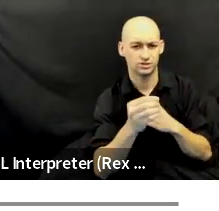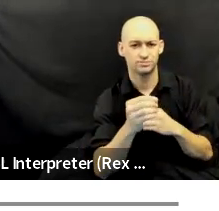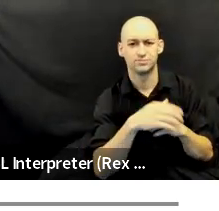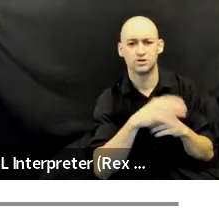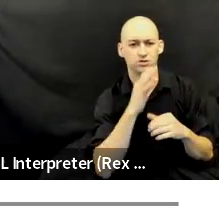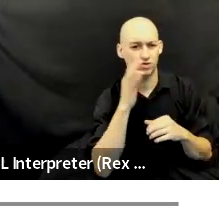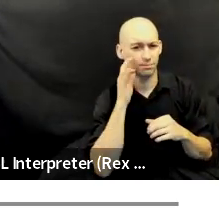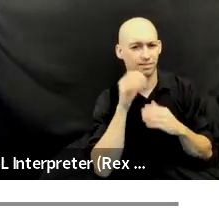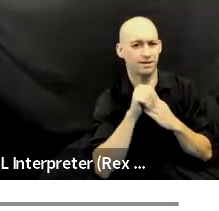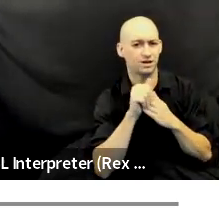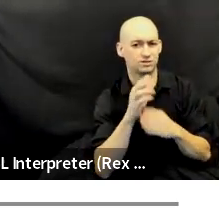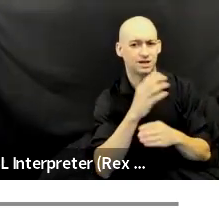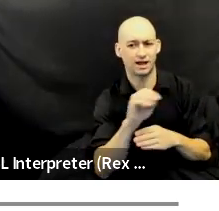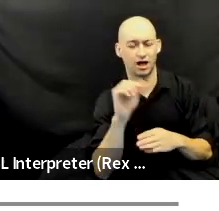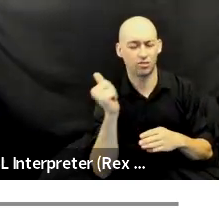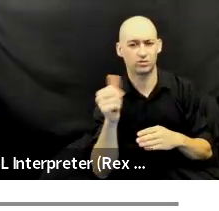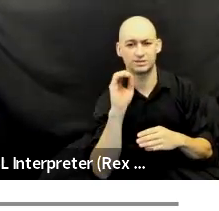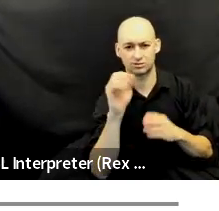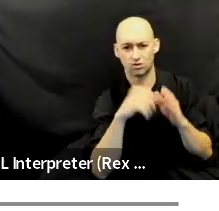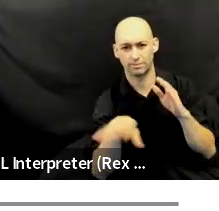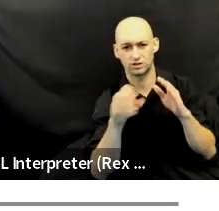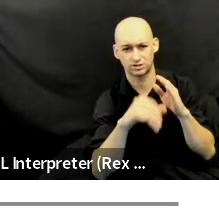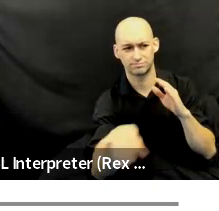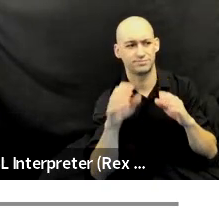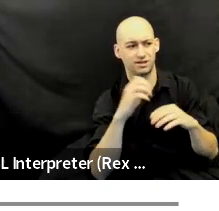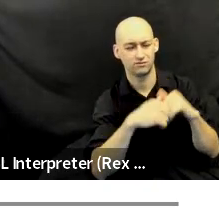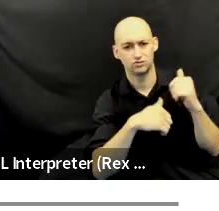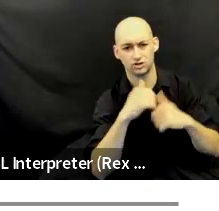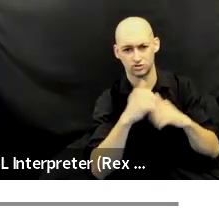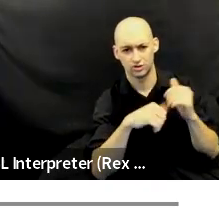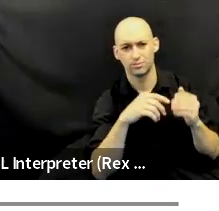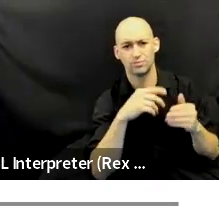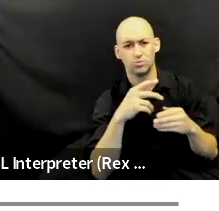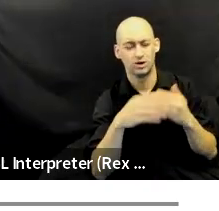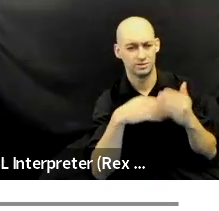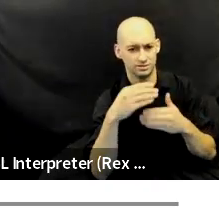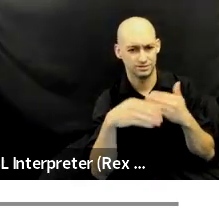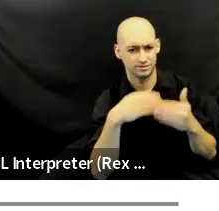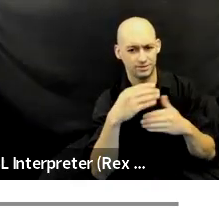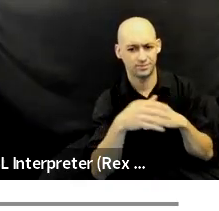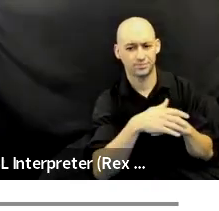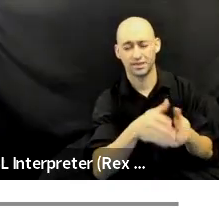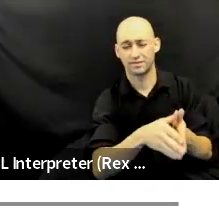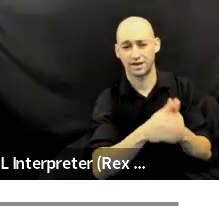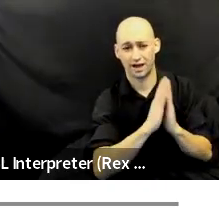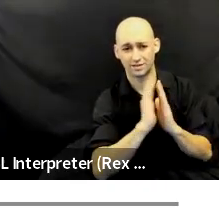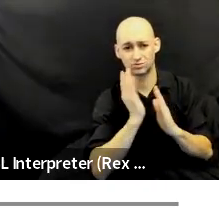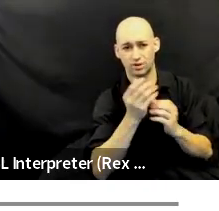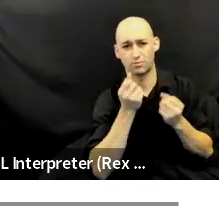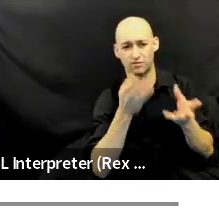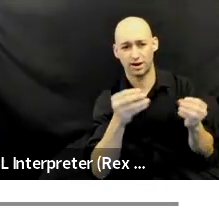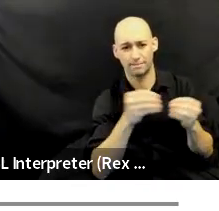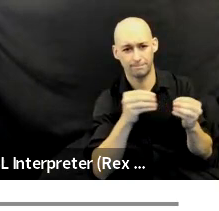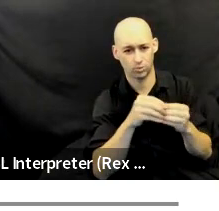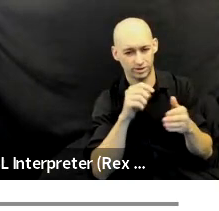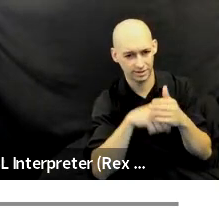leaders, and others in the zero-emission infrastructure decision-making process. They also requested that we provide more detail about